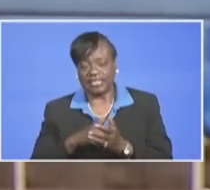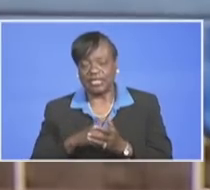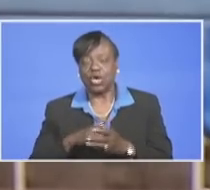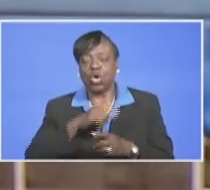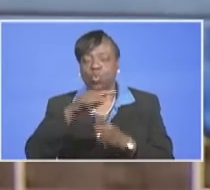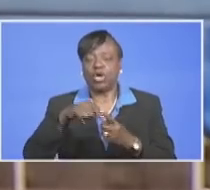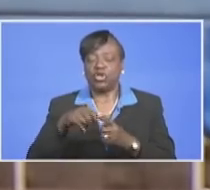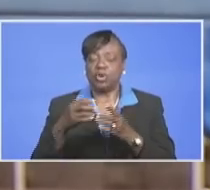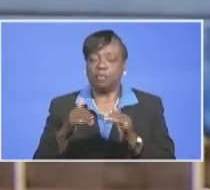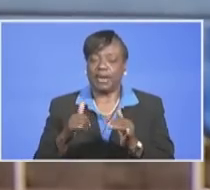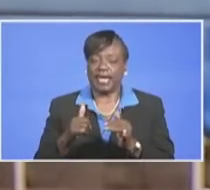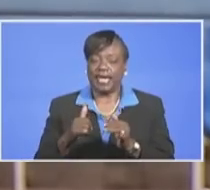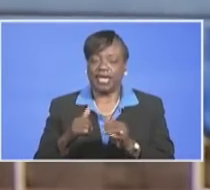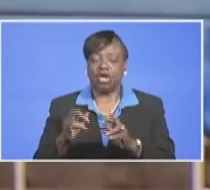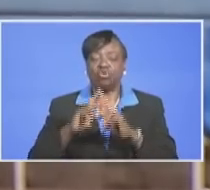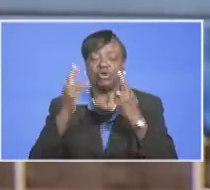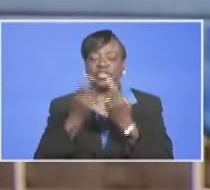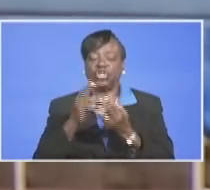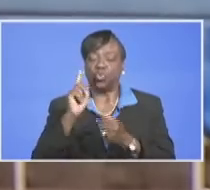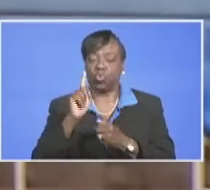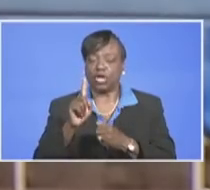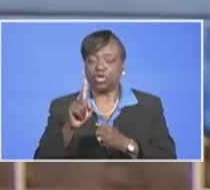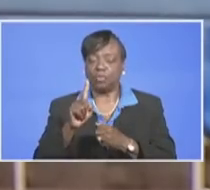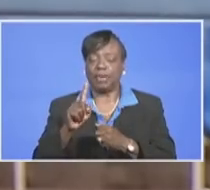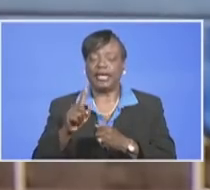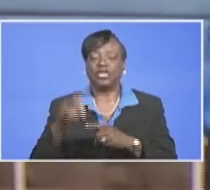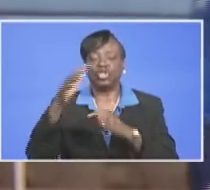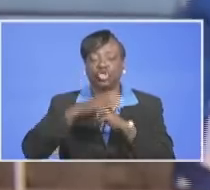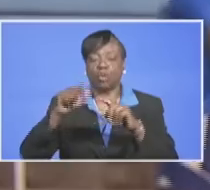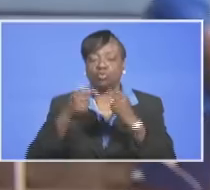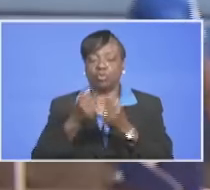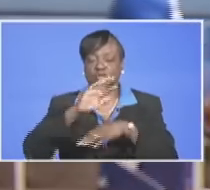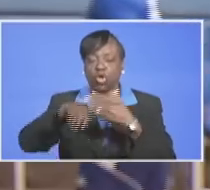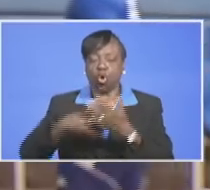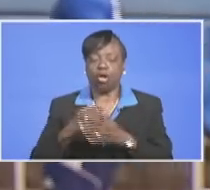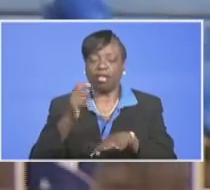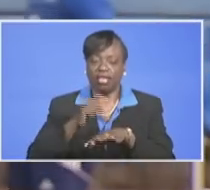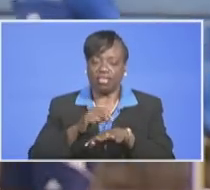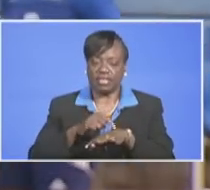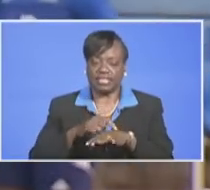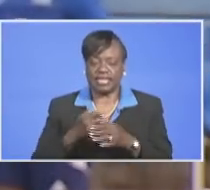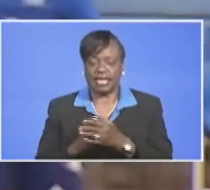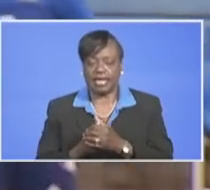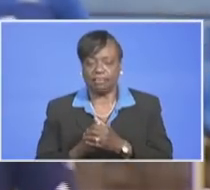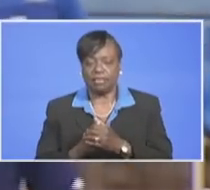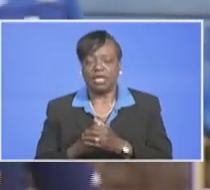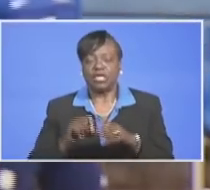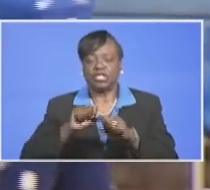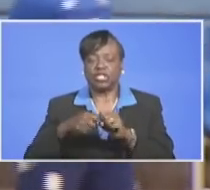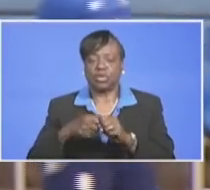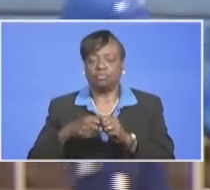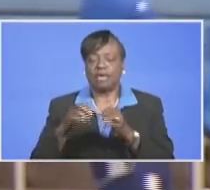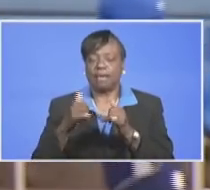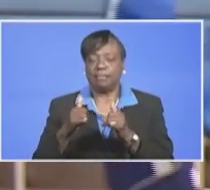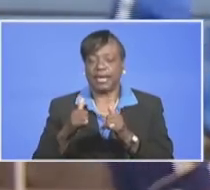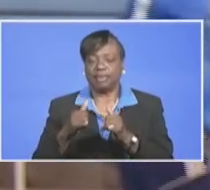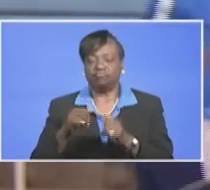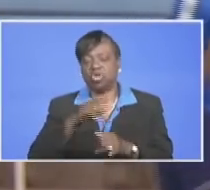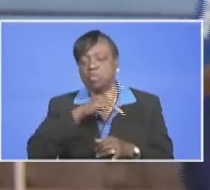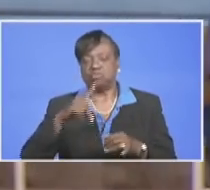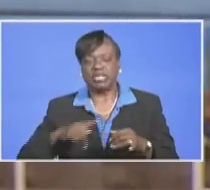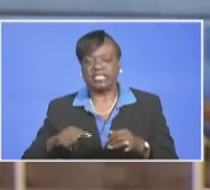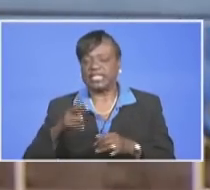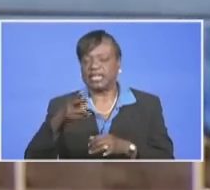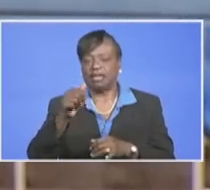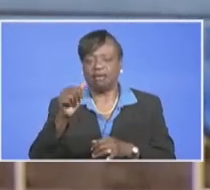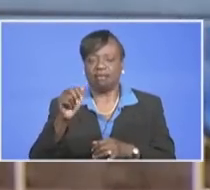play top-tier teams all the time. So our conference consisted of Penn State, George Mason, Harvard, Princeton. I can name a few others.